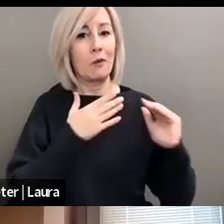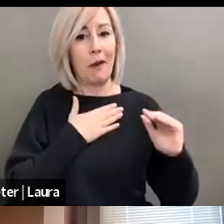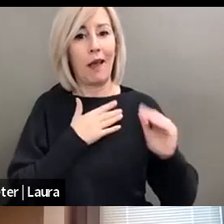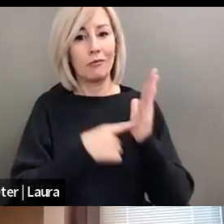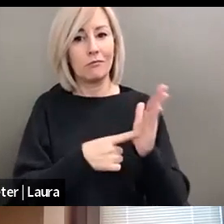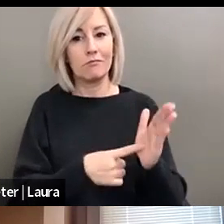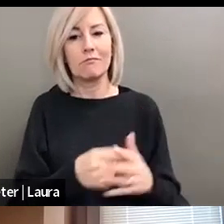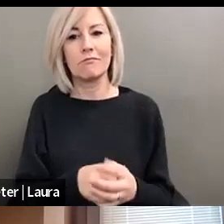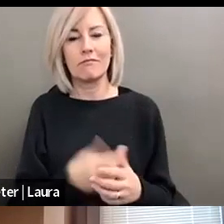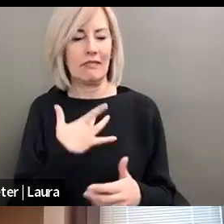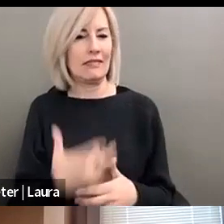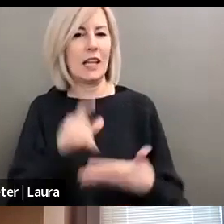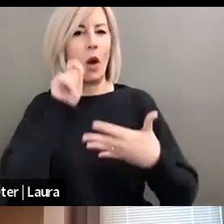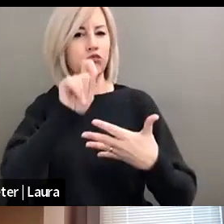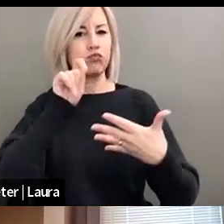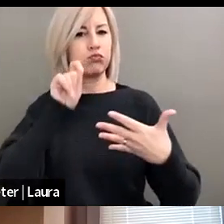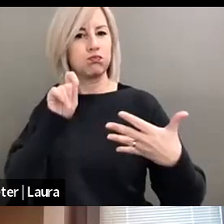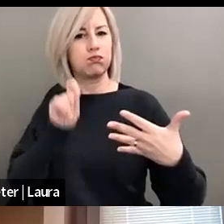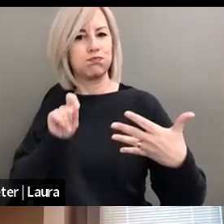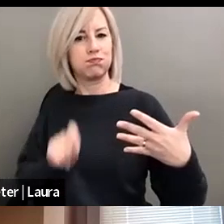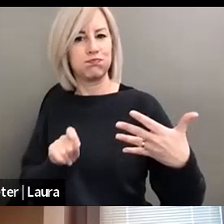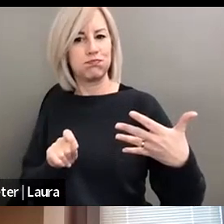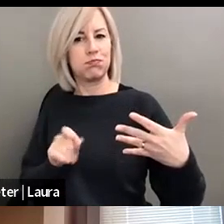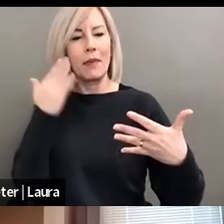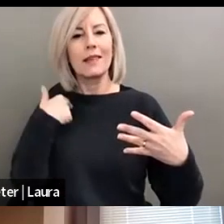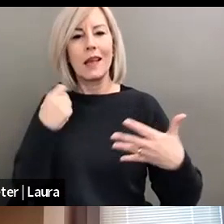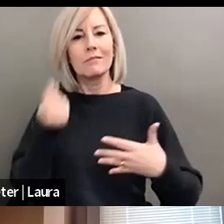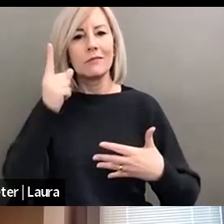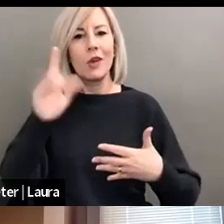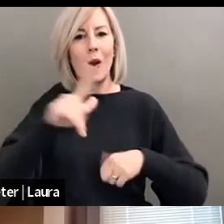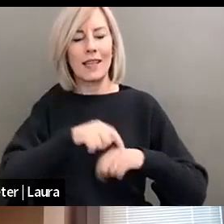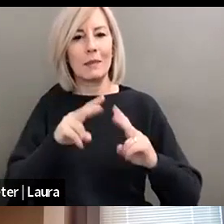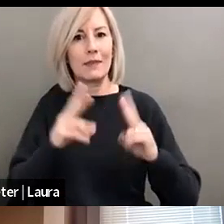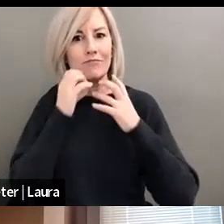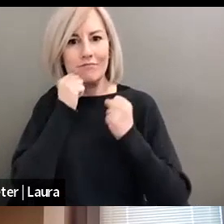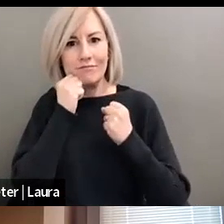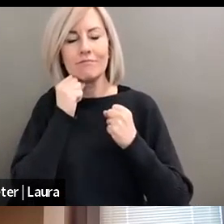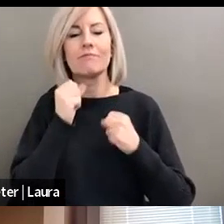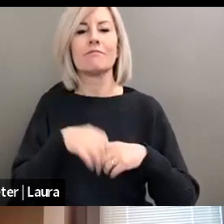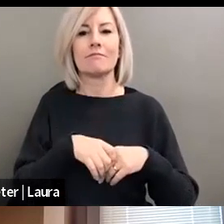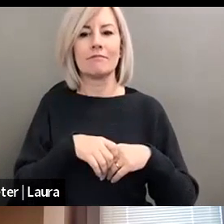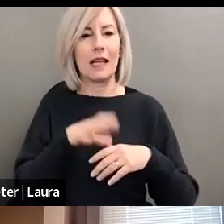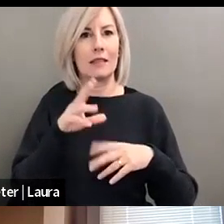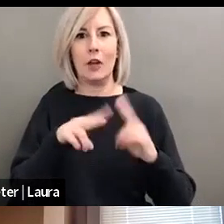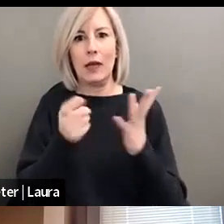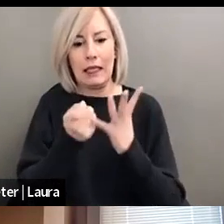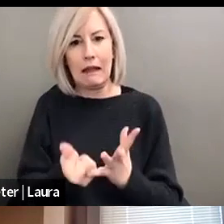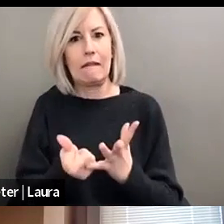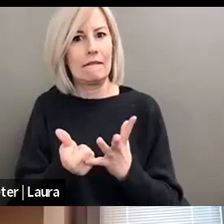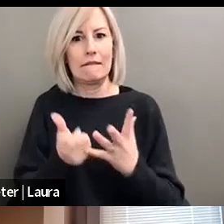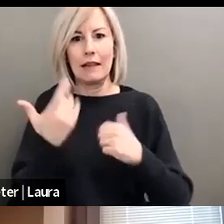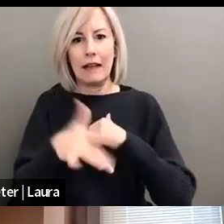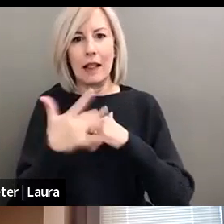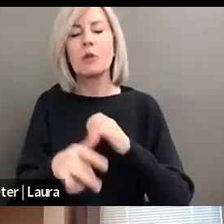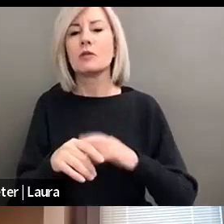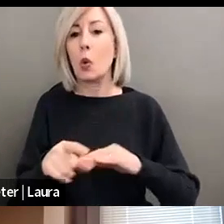I like to do it in bullet point, because I understand your time is very valuable and very finite. And so if you get an email